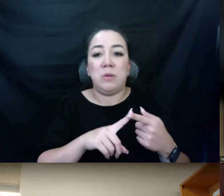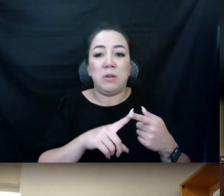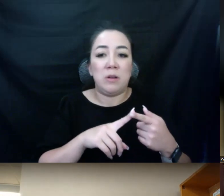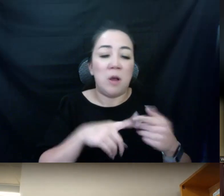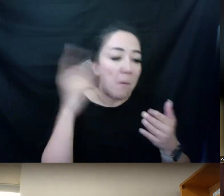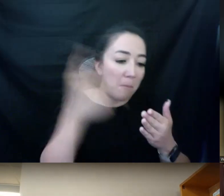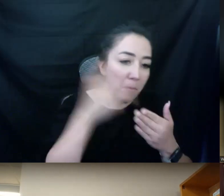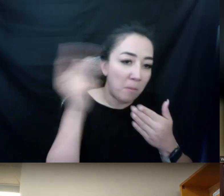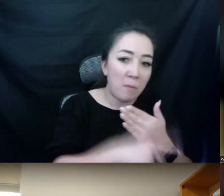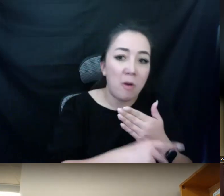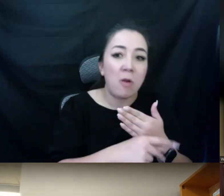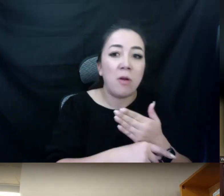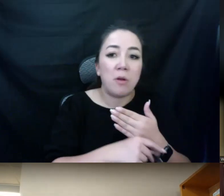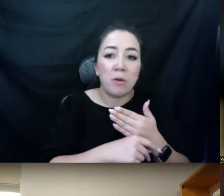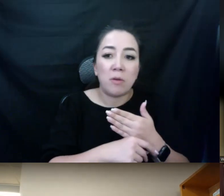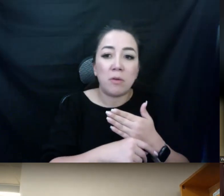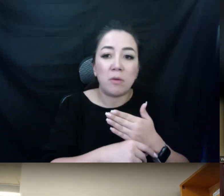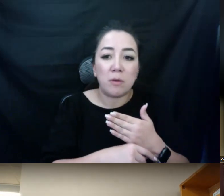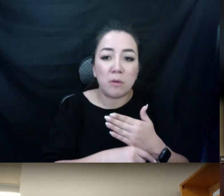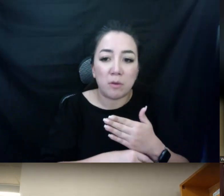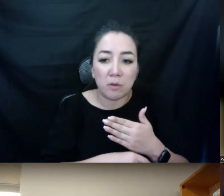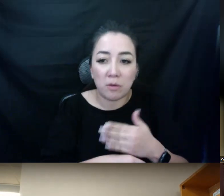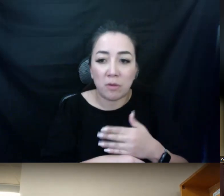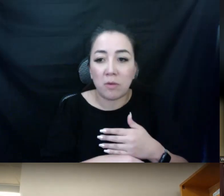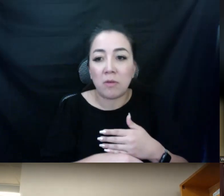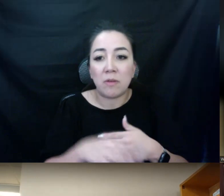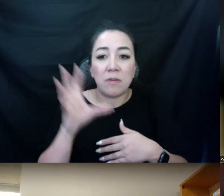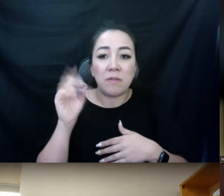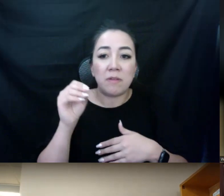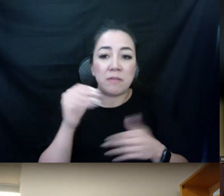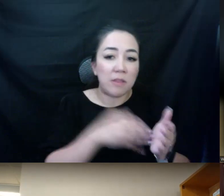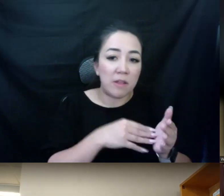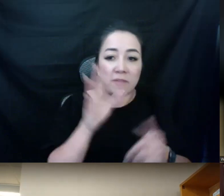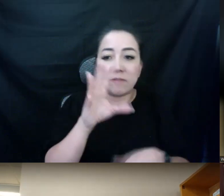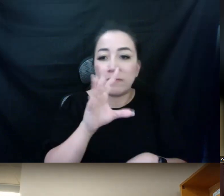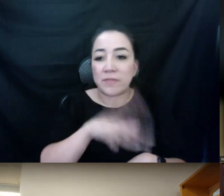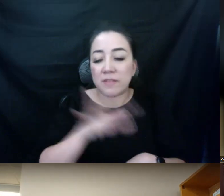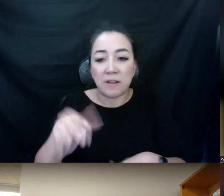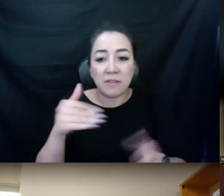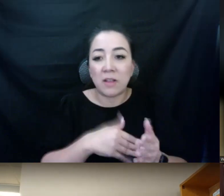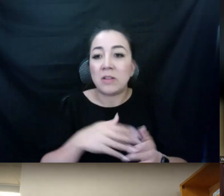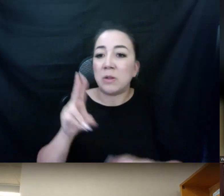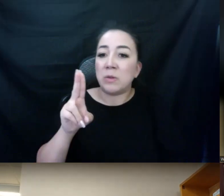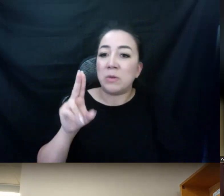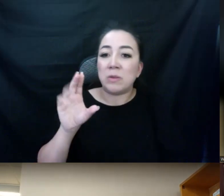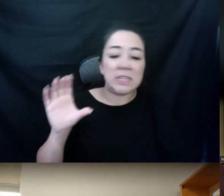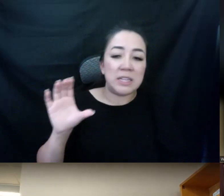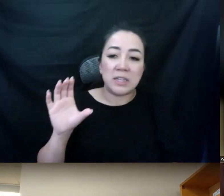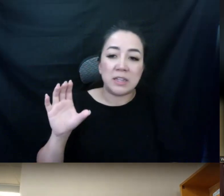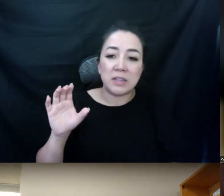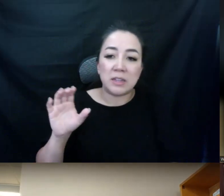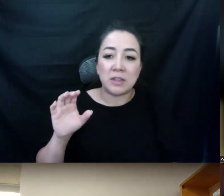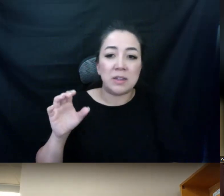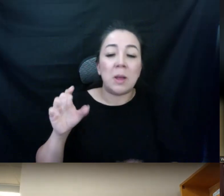program is, you know, 50,000, 55, 60,000. I mean, the UC set certain, you know, plus